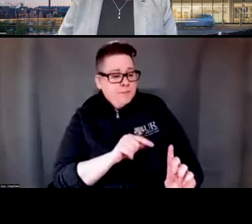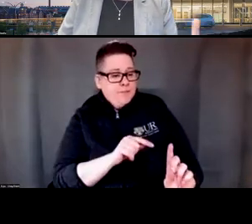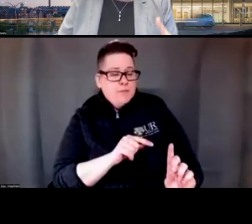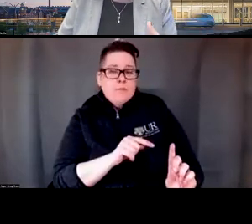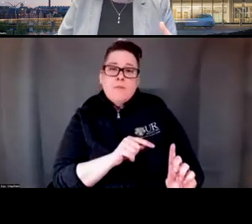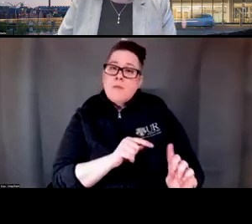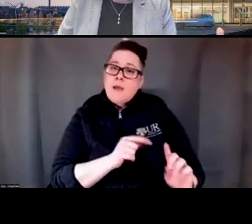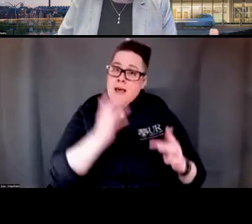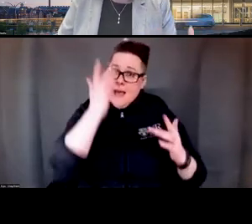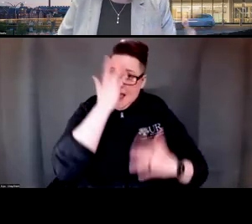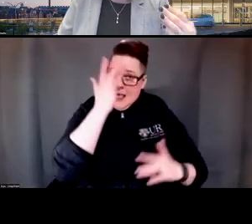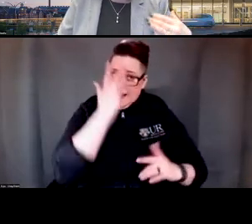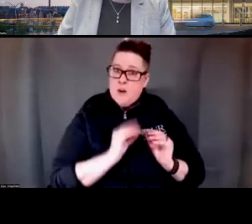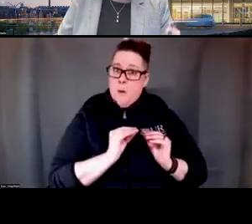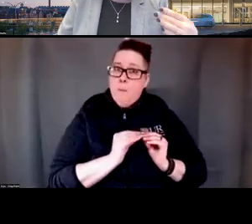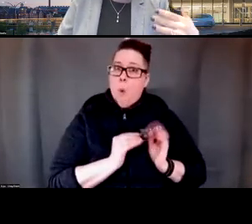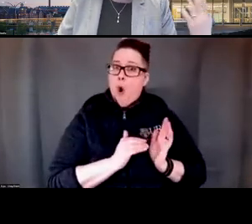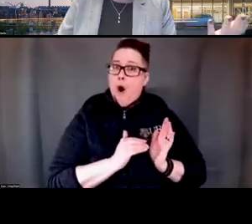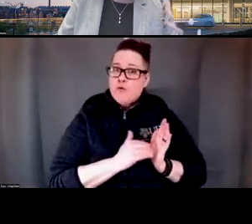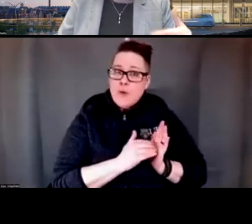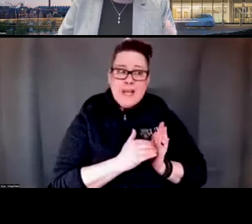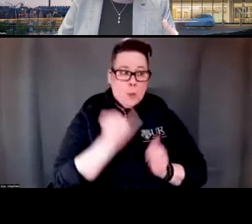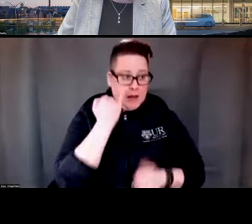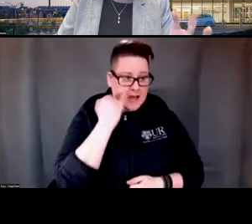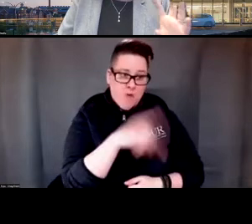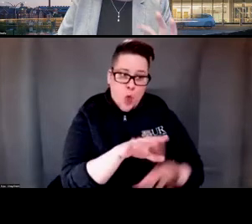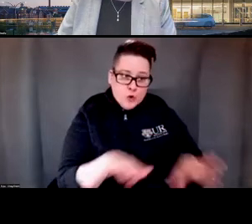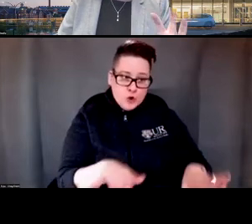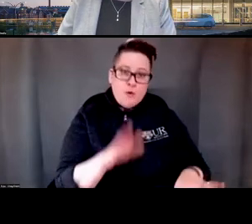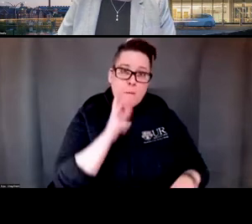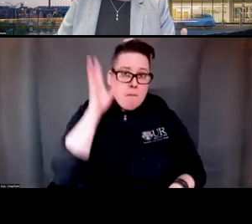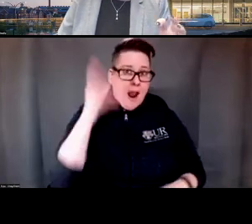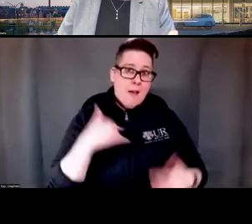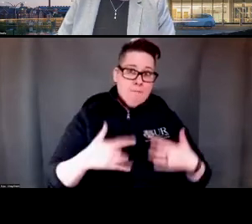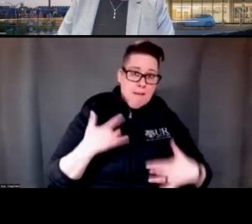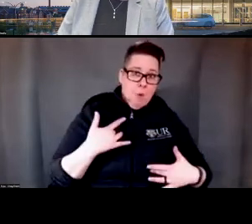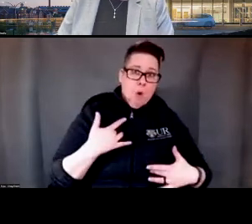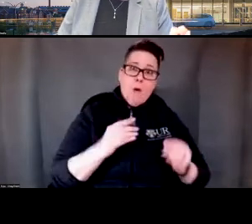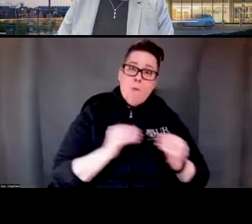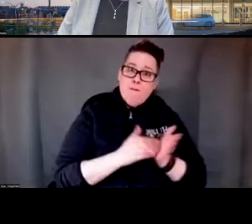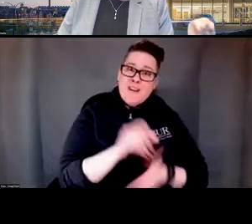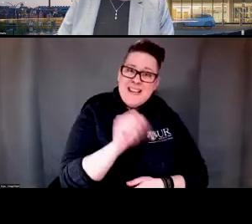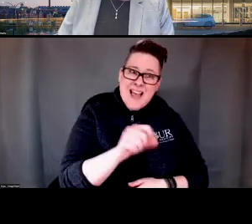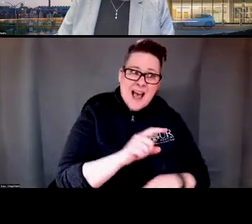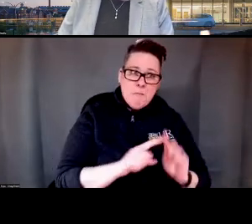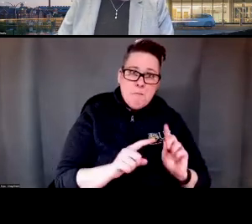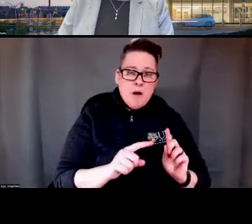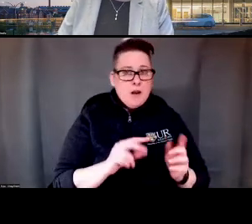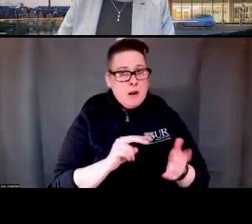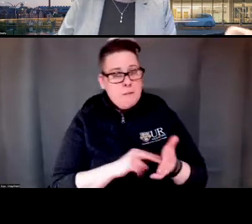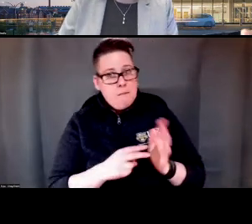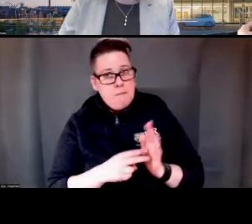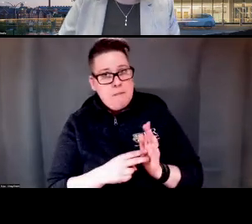or an illness is more frequent in children who have parents with bipolar doesn't mean it's necessarily a risk factor